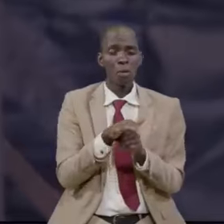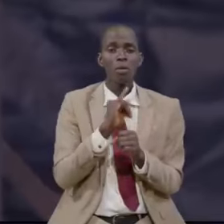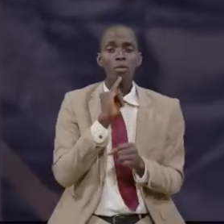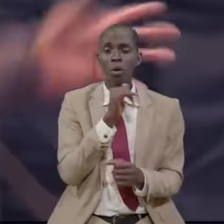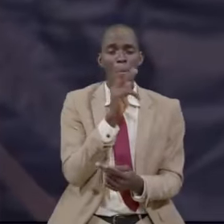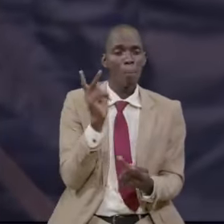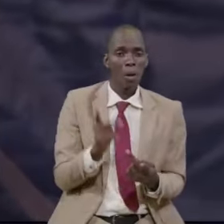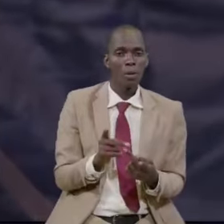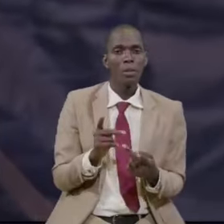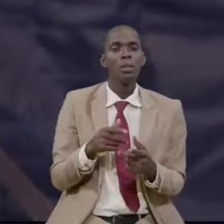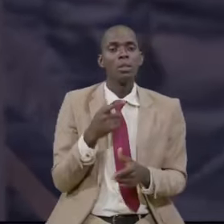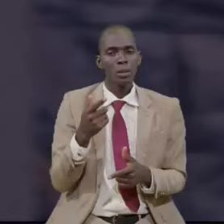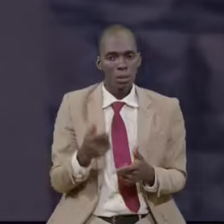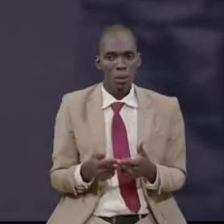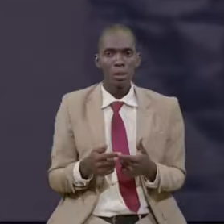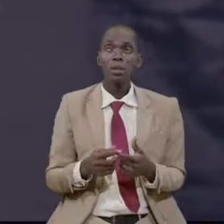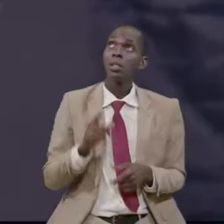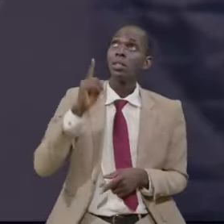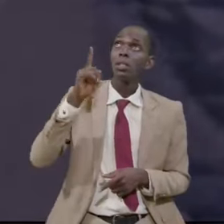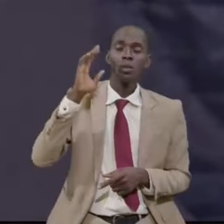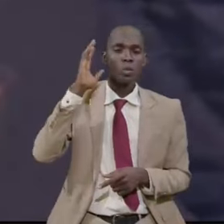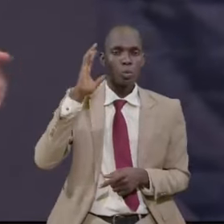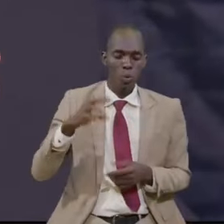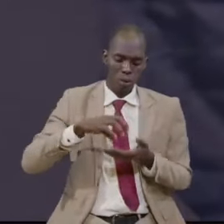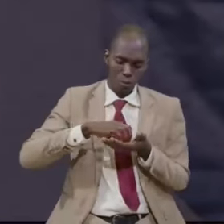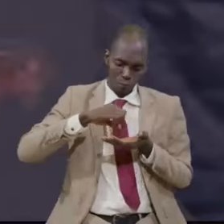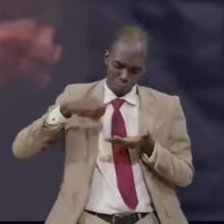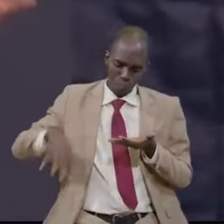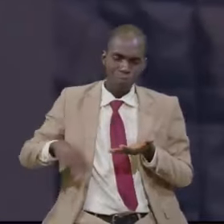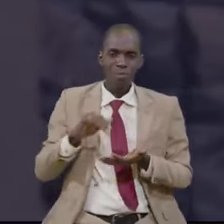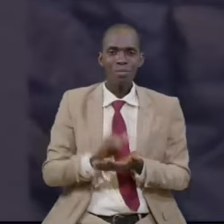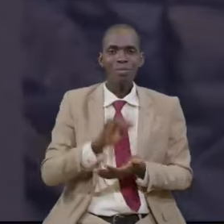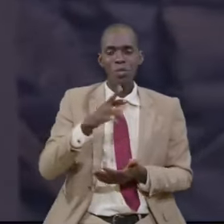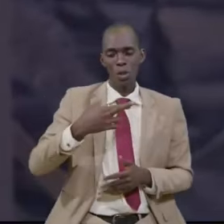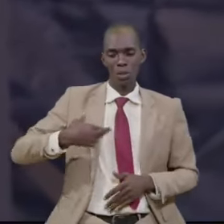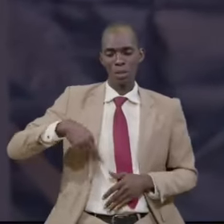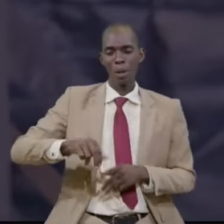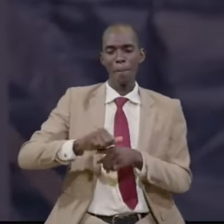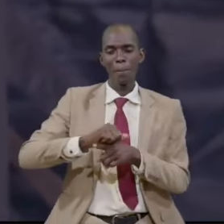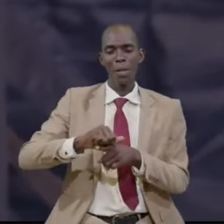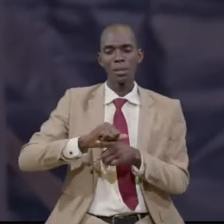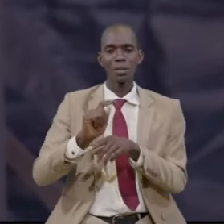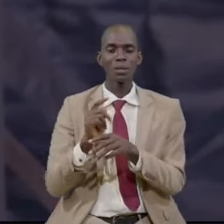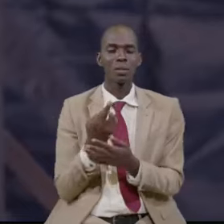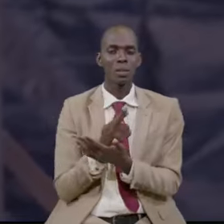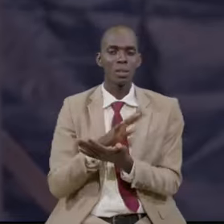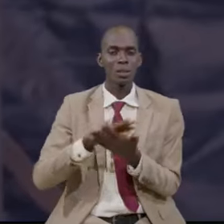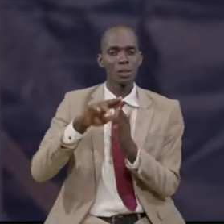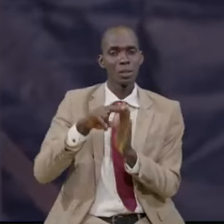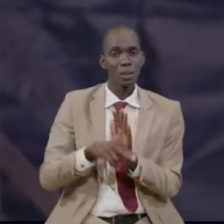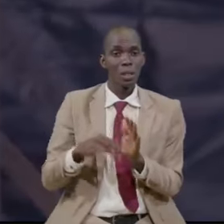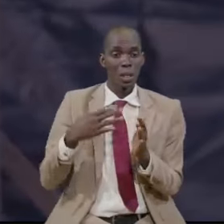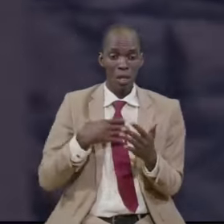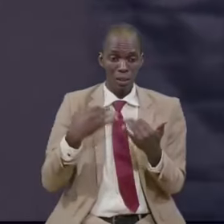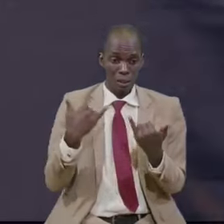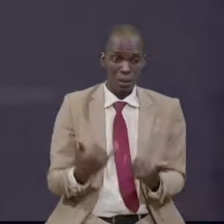religious, traditional righteousness away from you. And he gives you his own